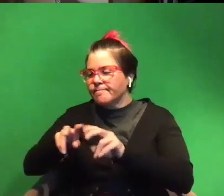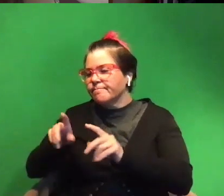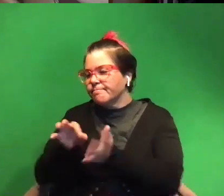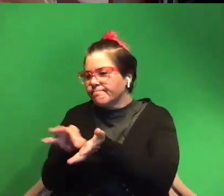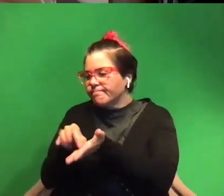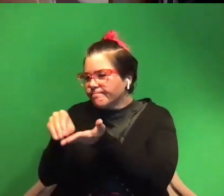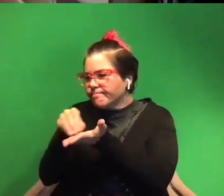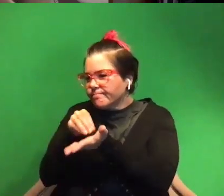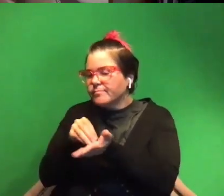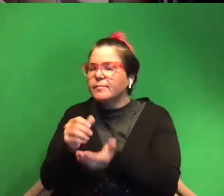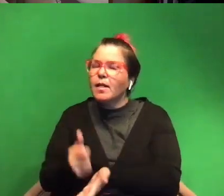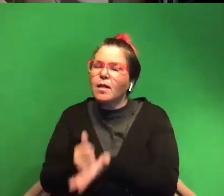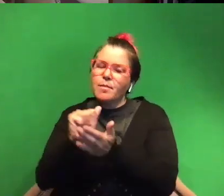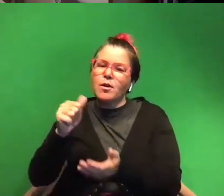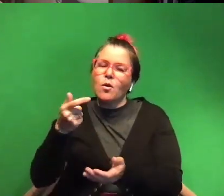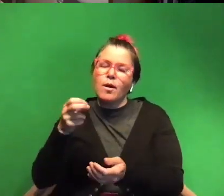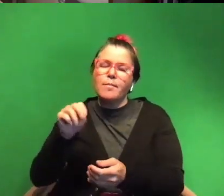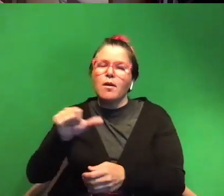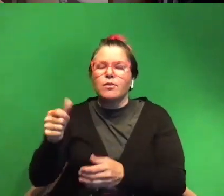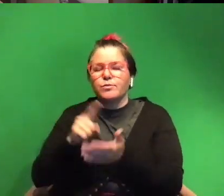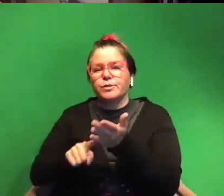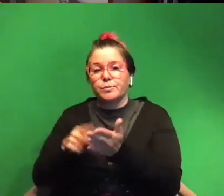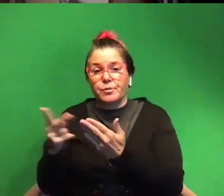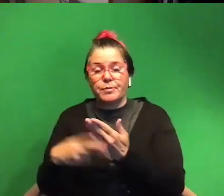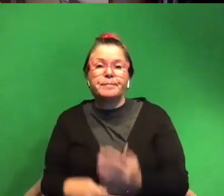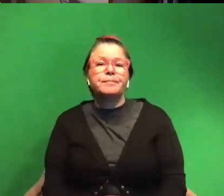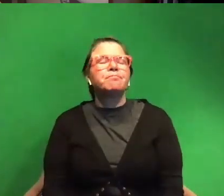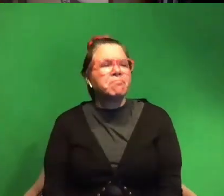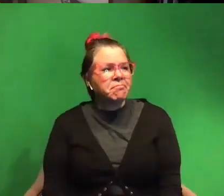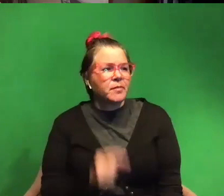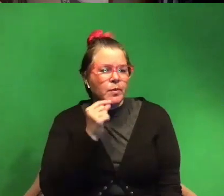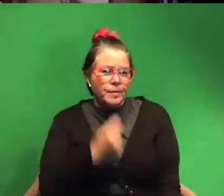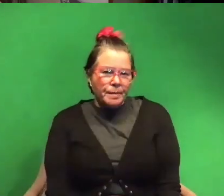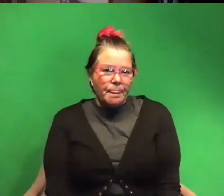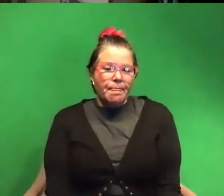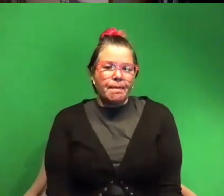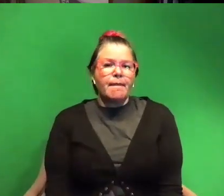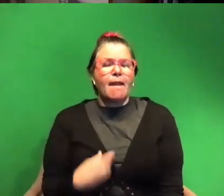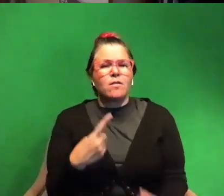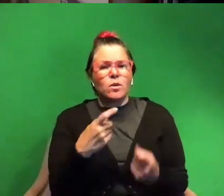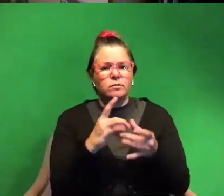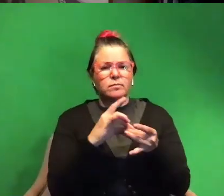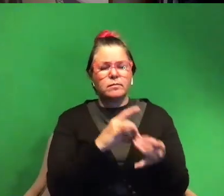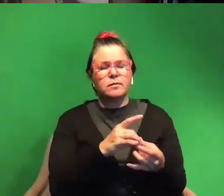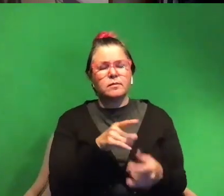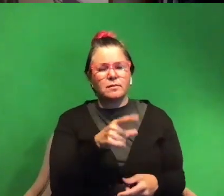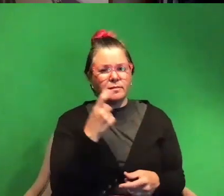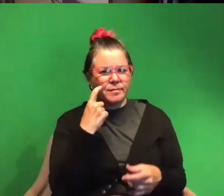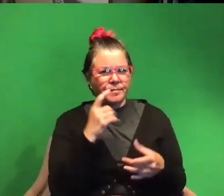helpful to a lot of aquariums and other research programs. Very cool. And we do have some questions about, so you just